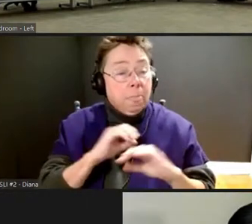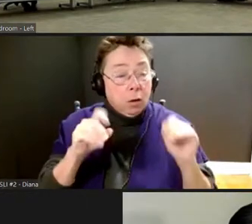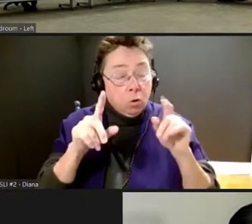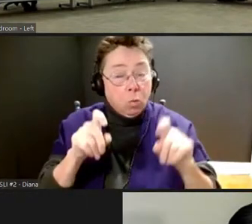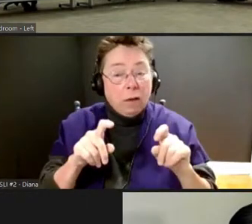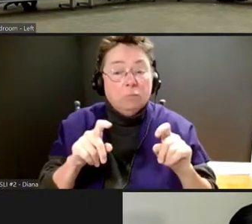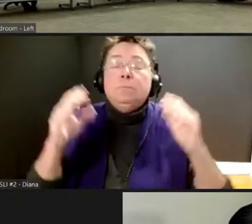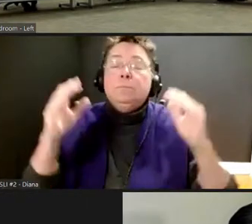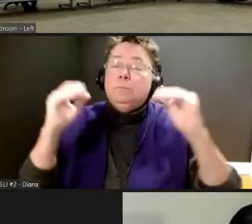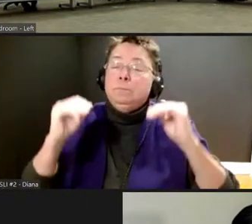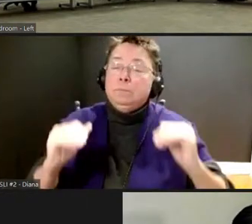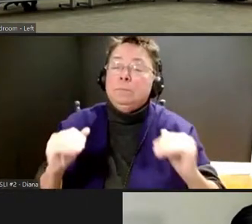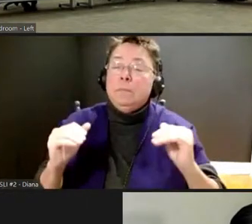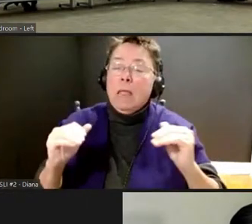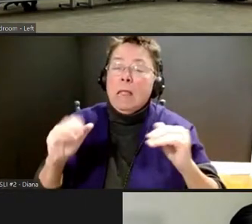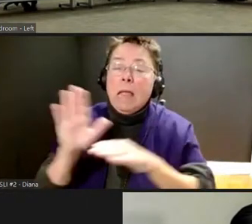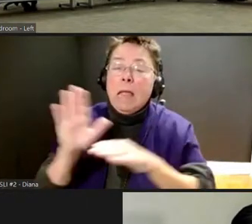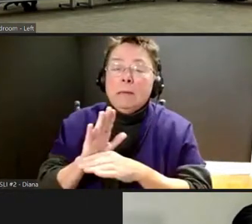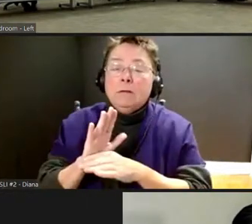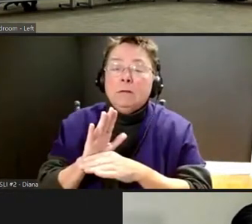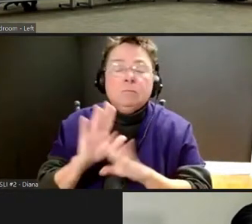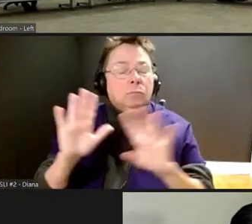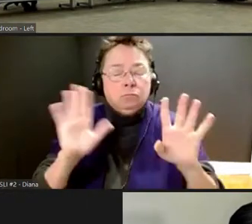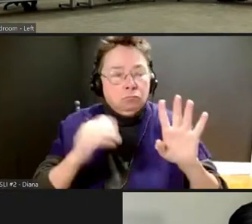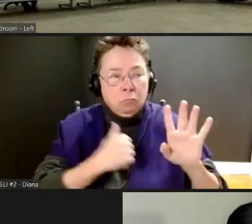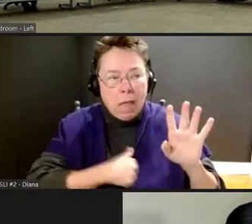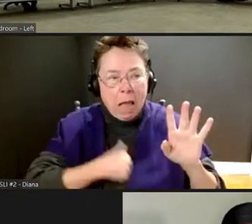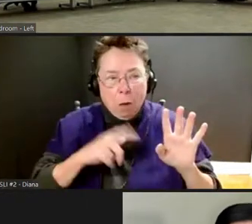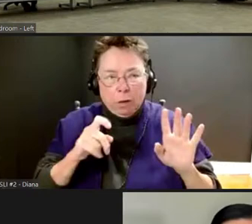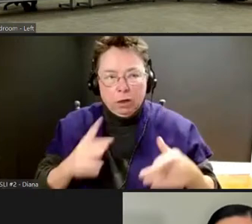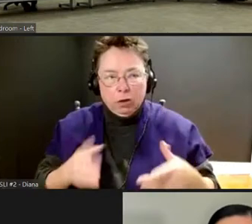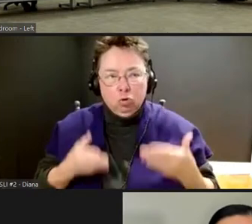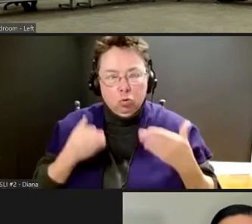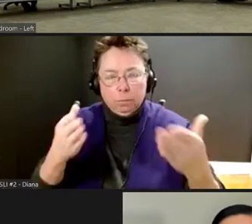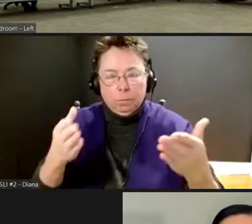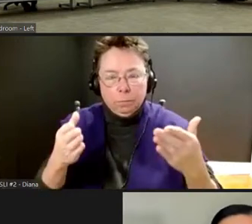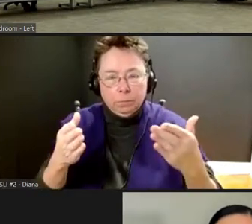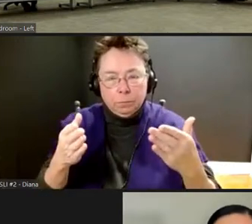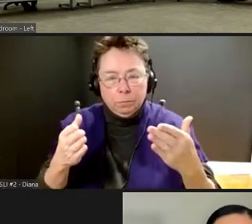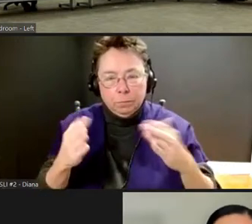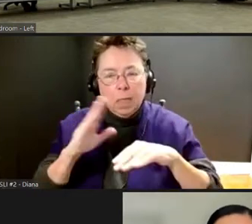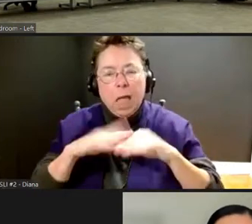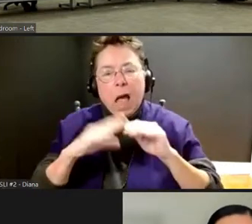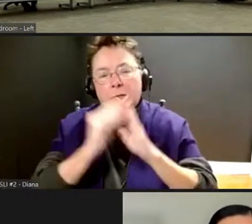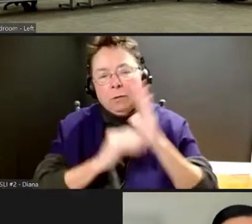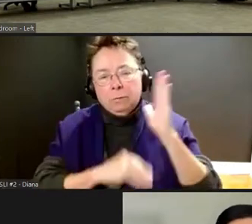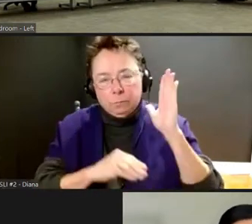Our next order of business is... Chairman, I think we need to place this on the omnibus